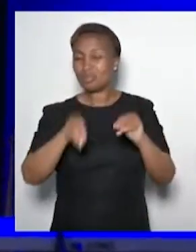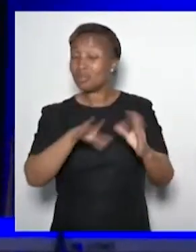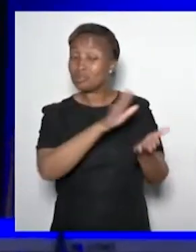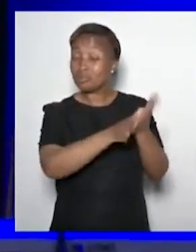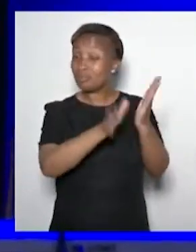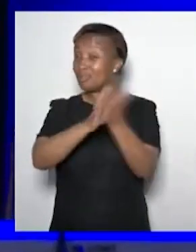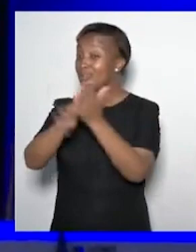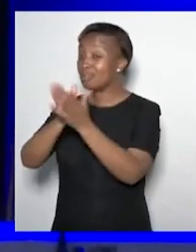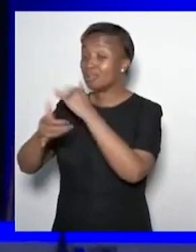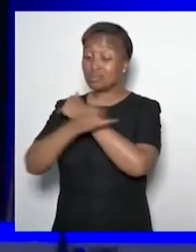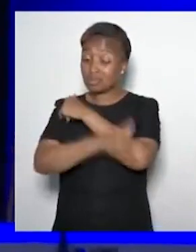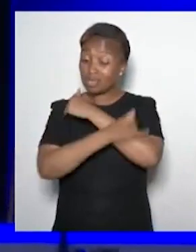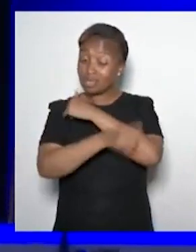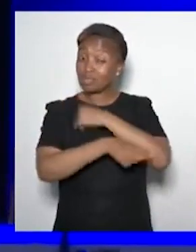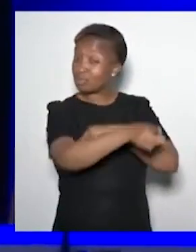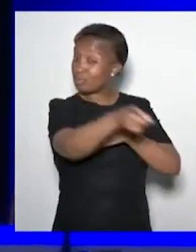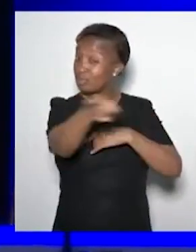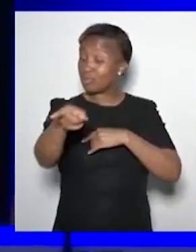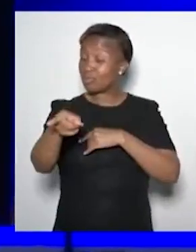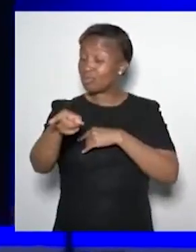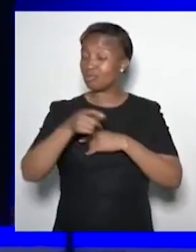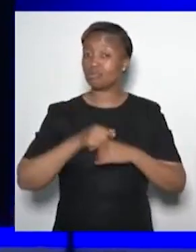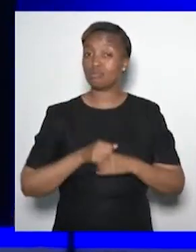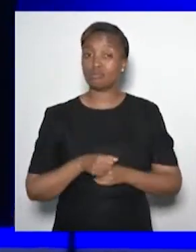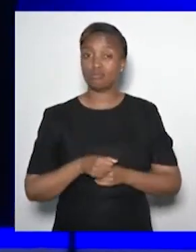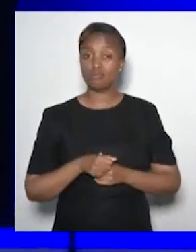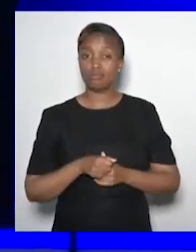to any of those countries.